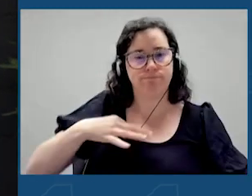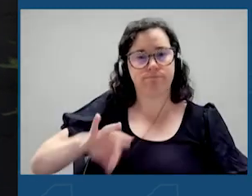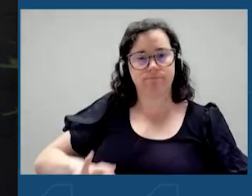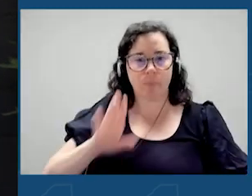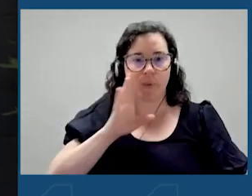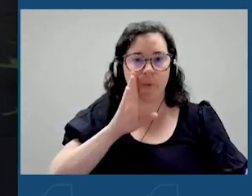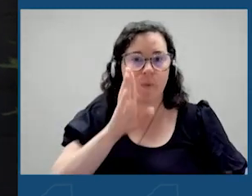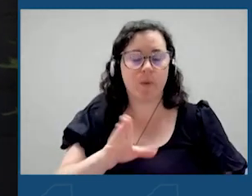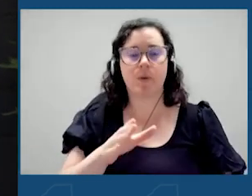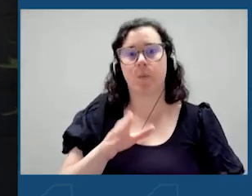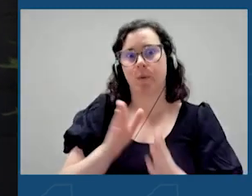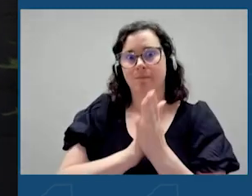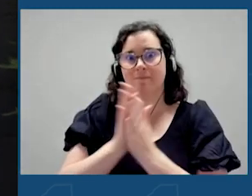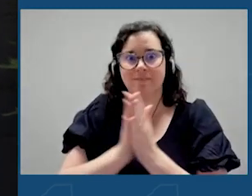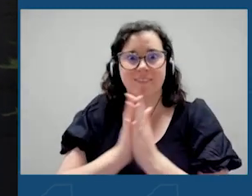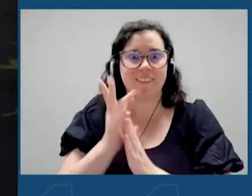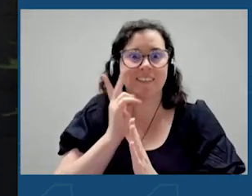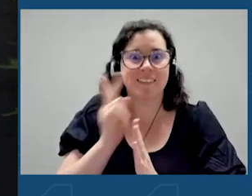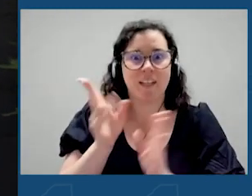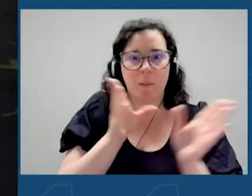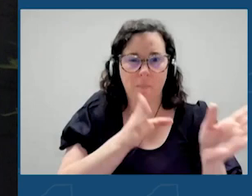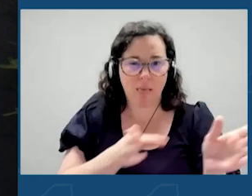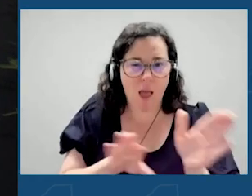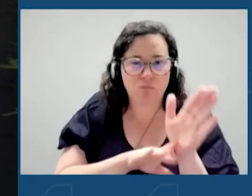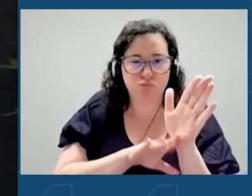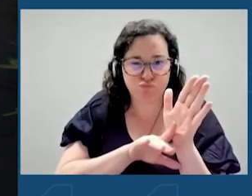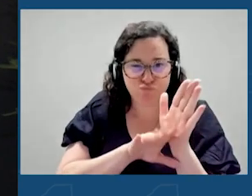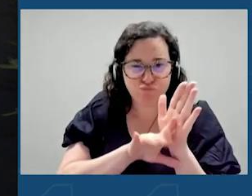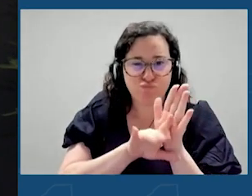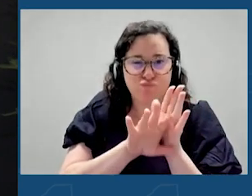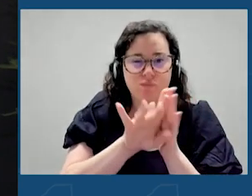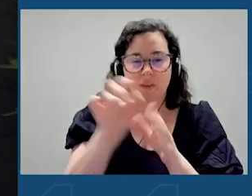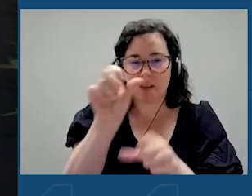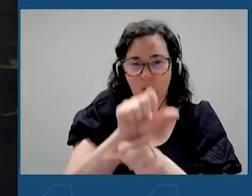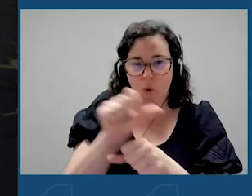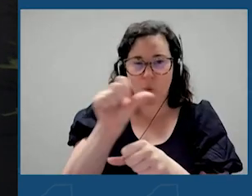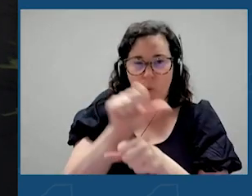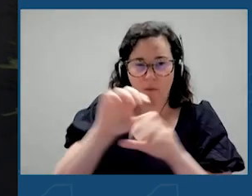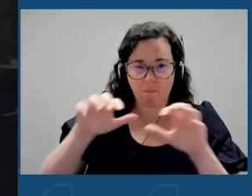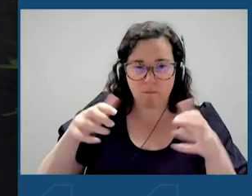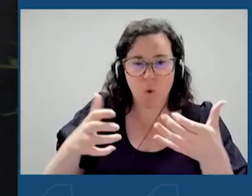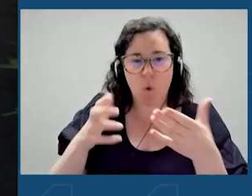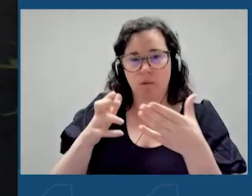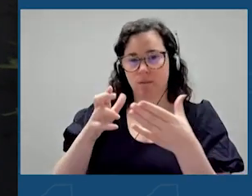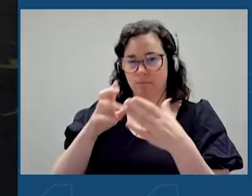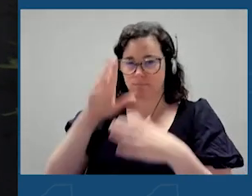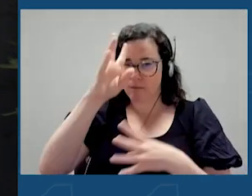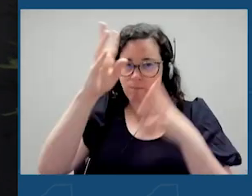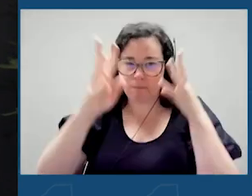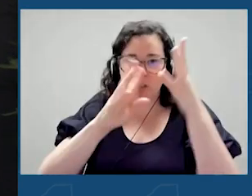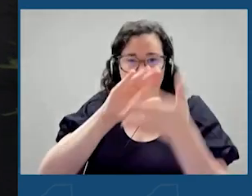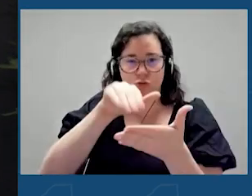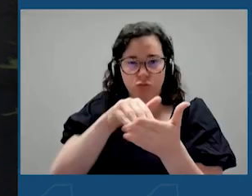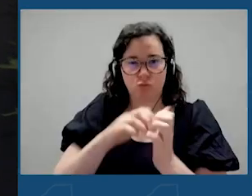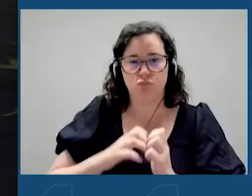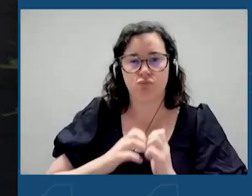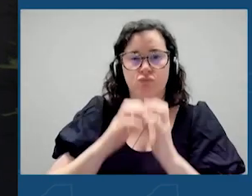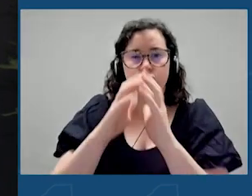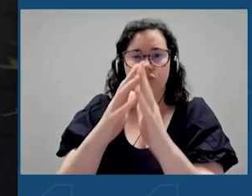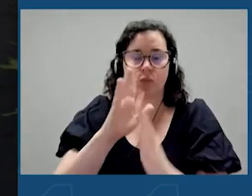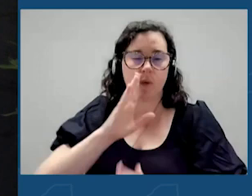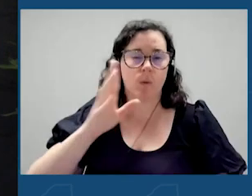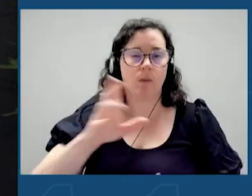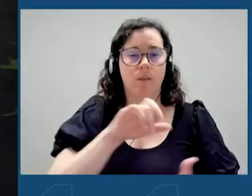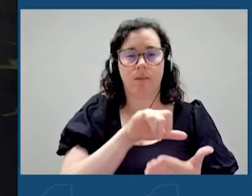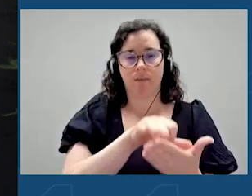to working with Executive Metzger to move the Workforce Innovation Center forward. This initiative will not only equip our